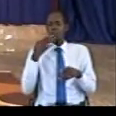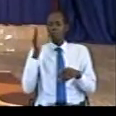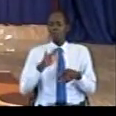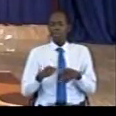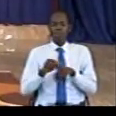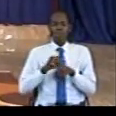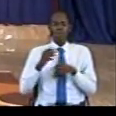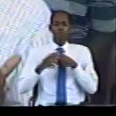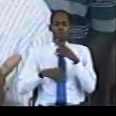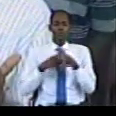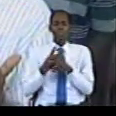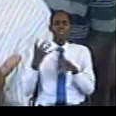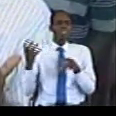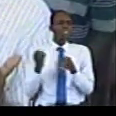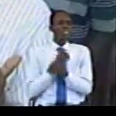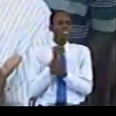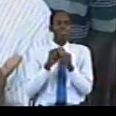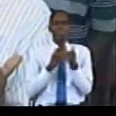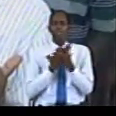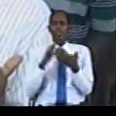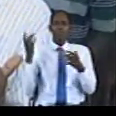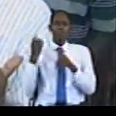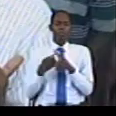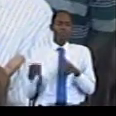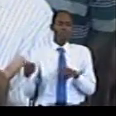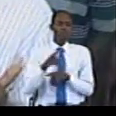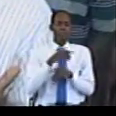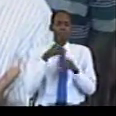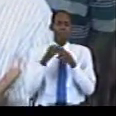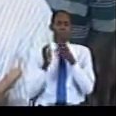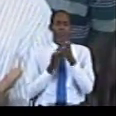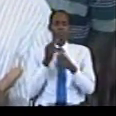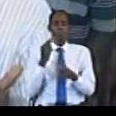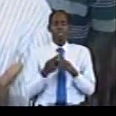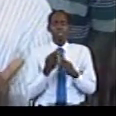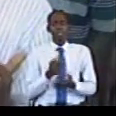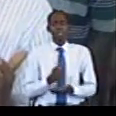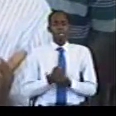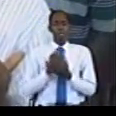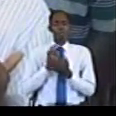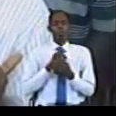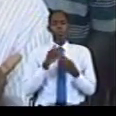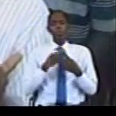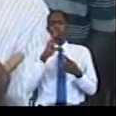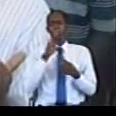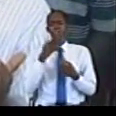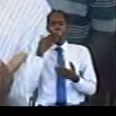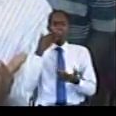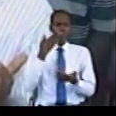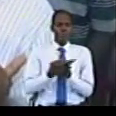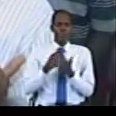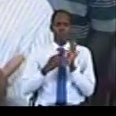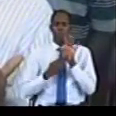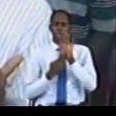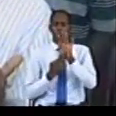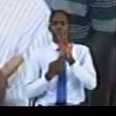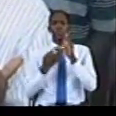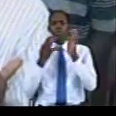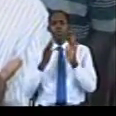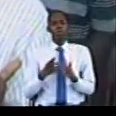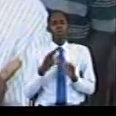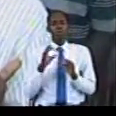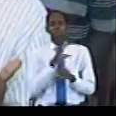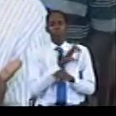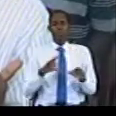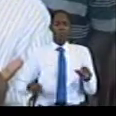away from everyone in Jesus' name. Lord, help us to be a good representative of the Lord Jesus Christ.